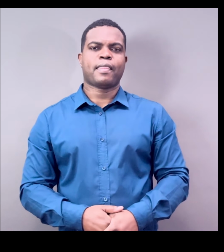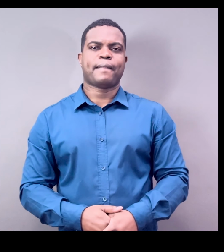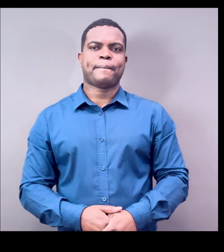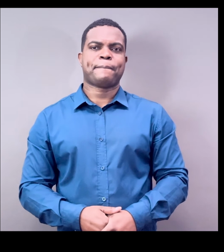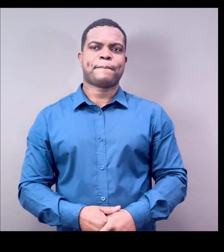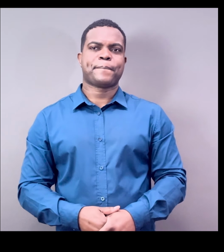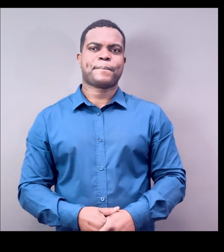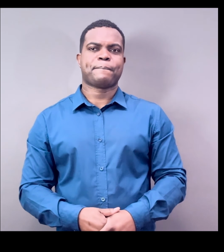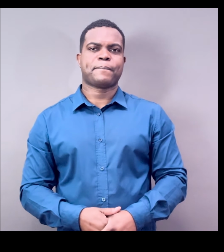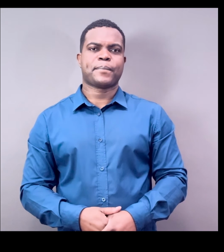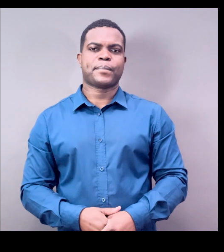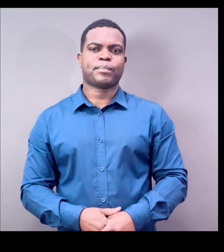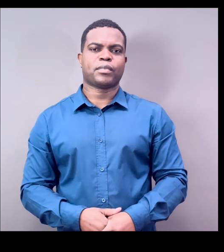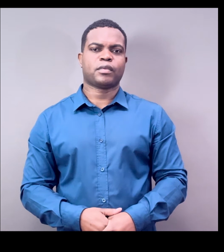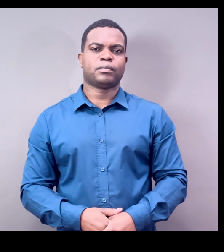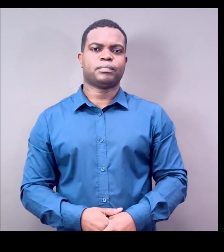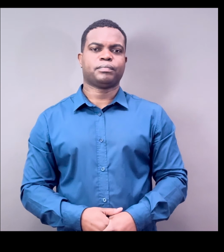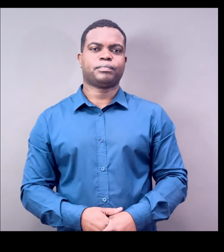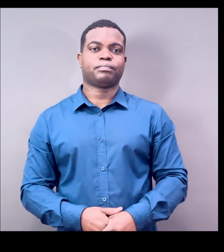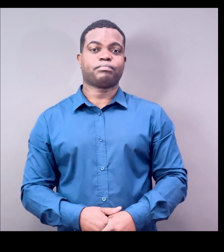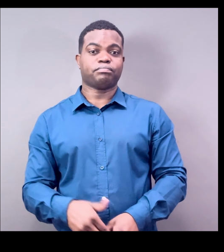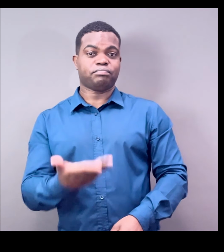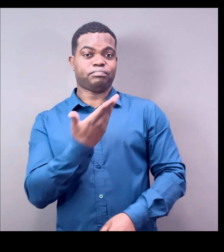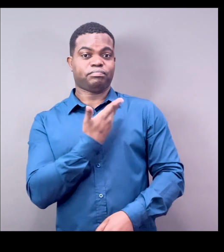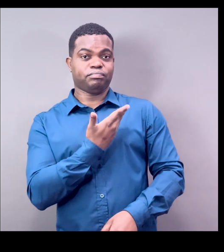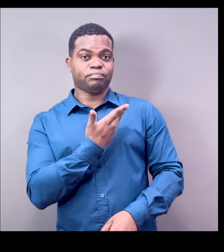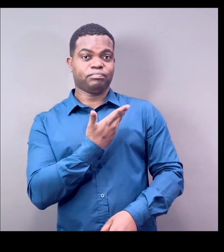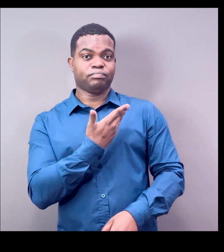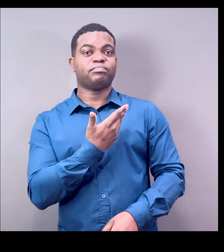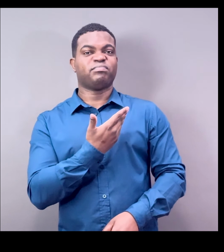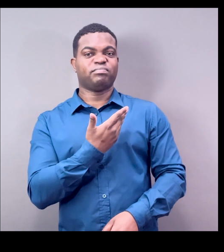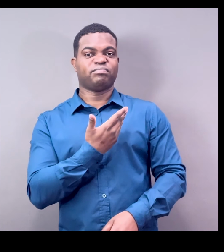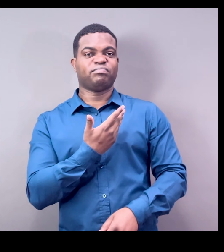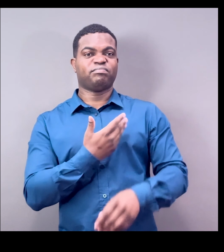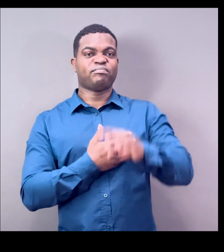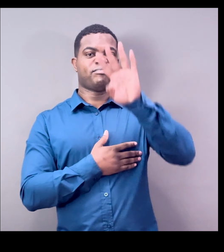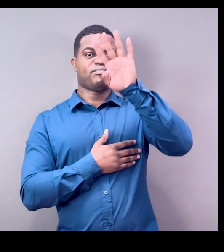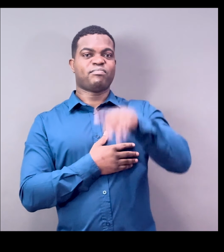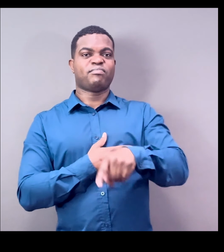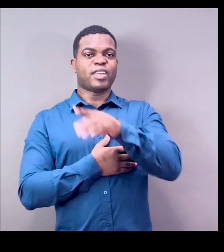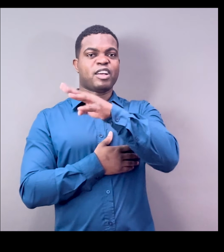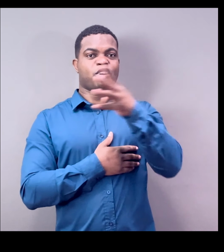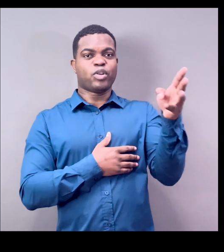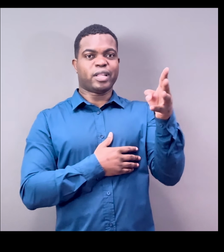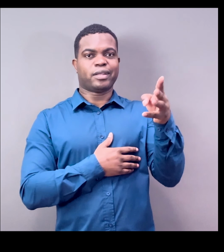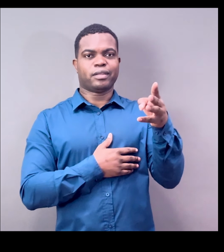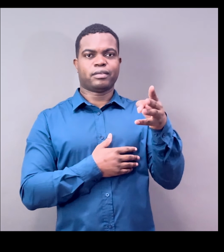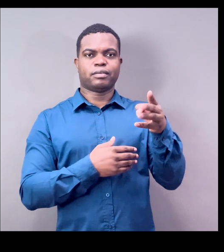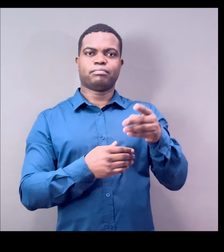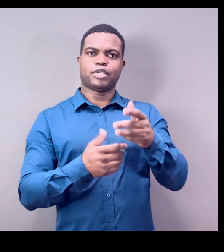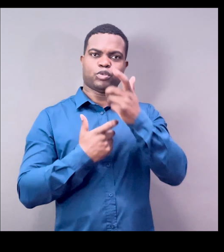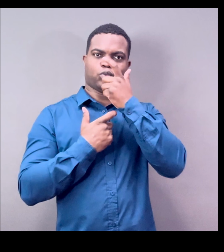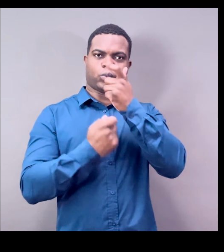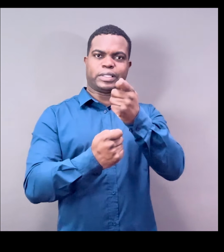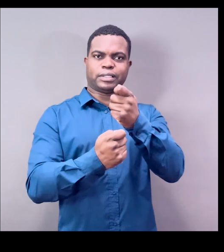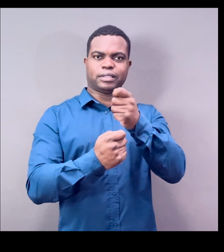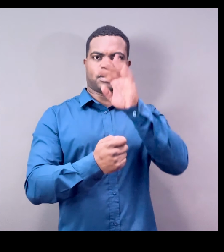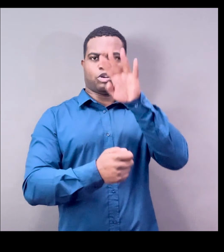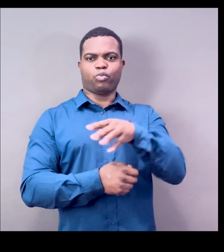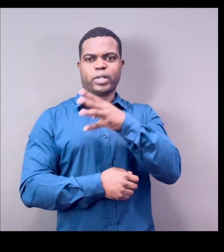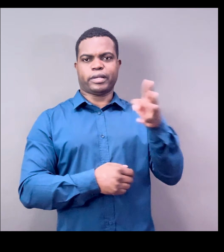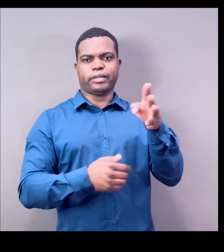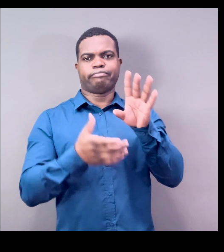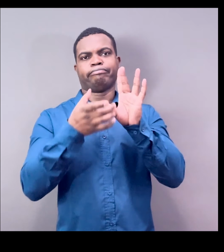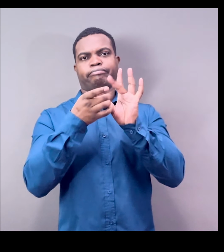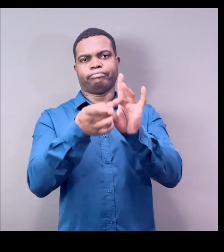Now, there's what we call the power interest grid. The power interest grid is